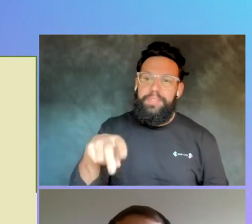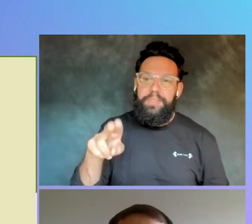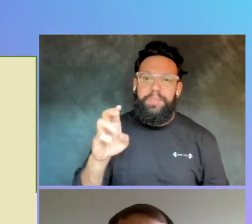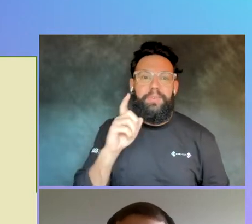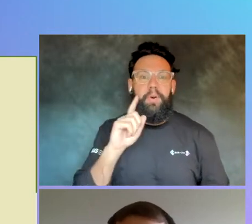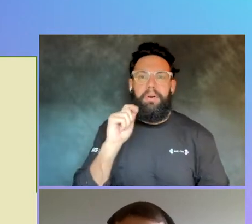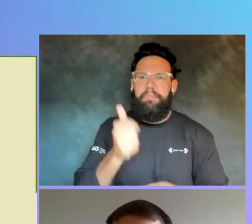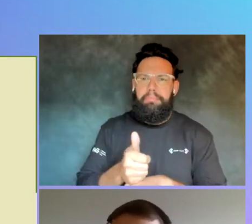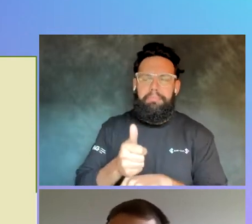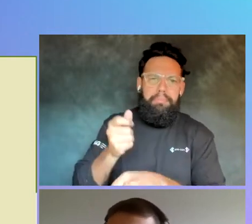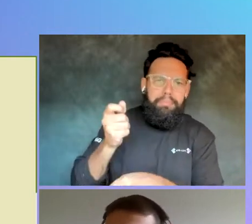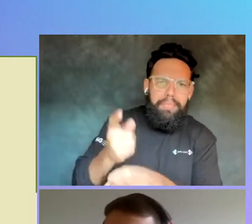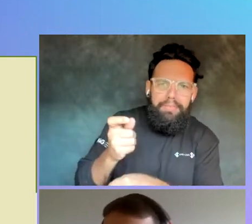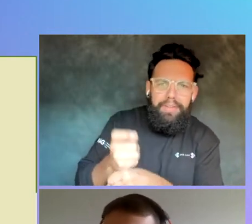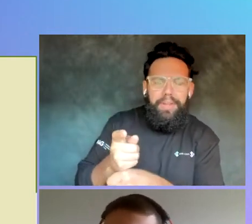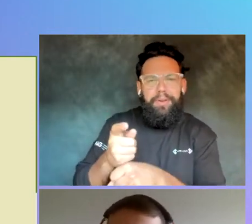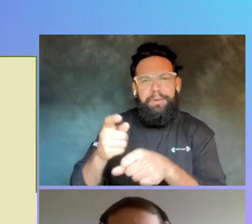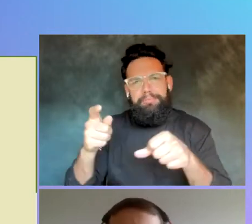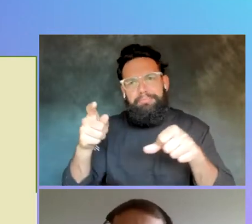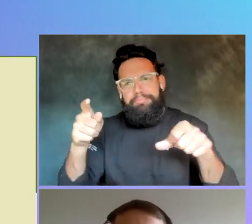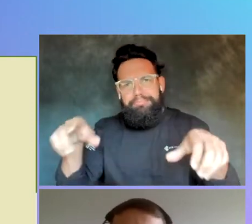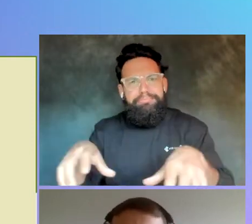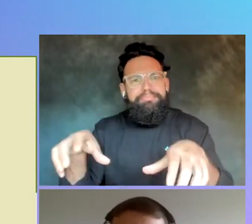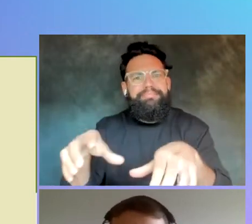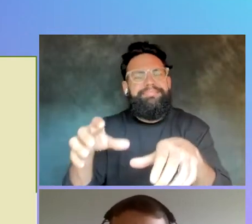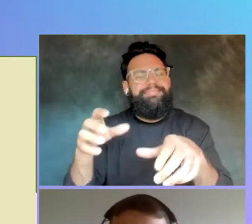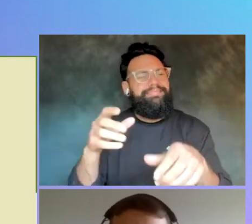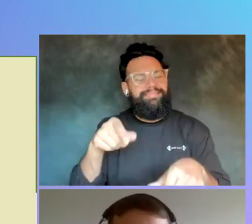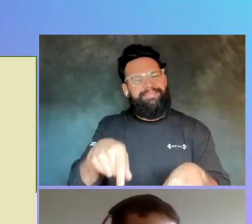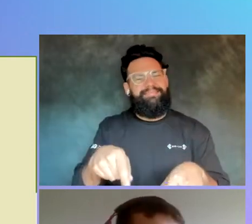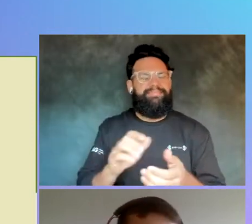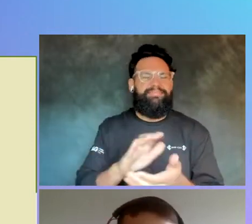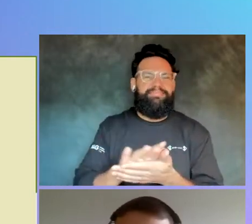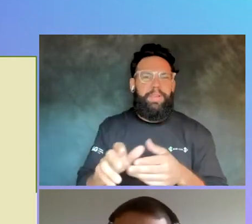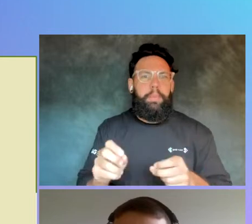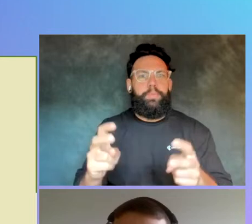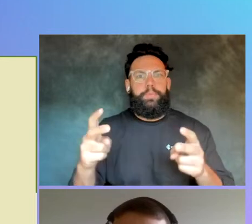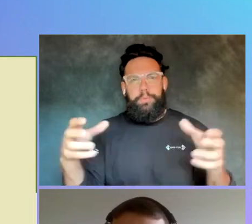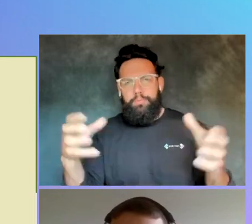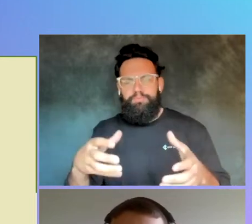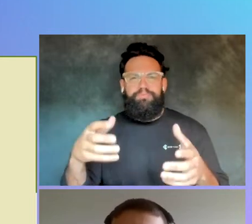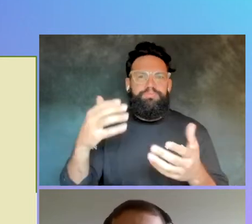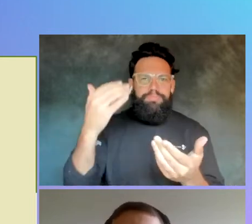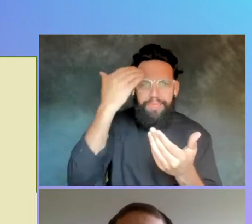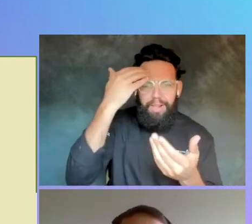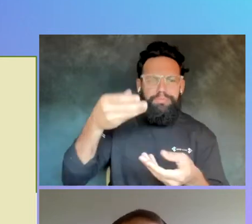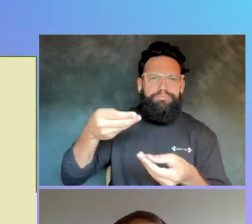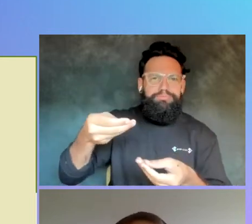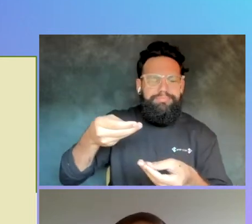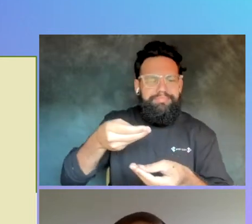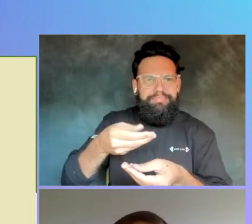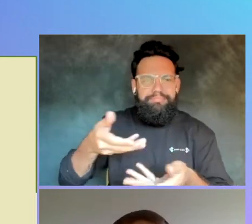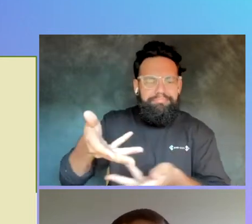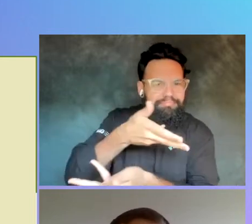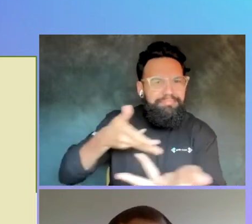year and giving us a chance to gather and share knowledge on a really good topic.